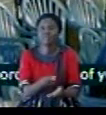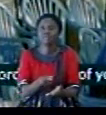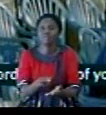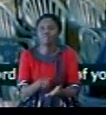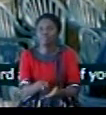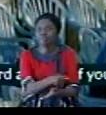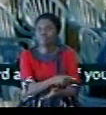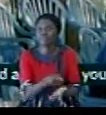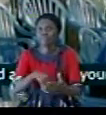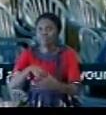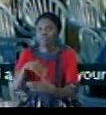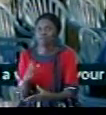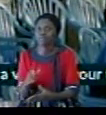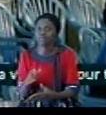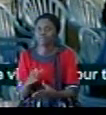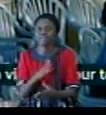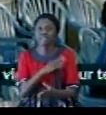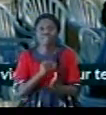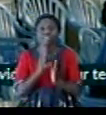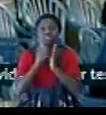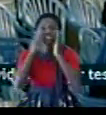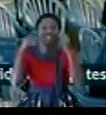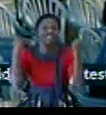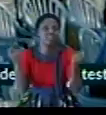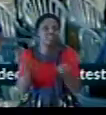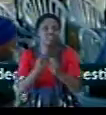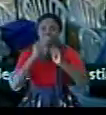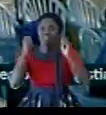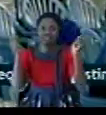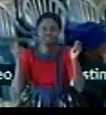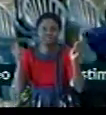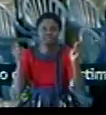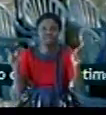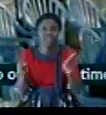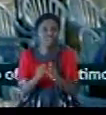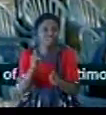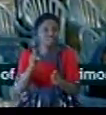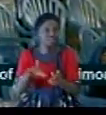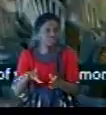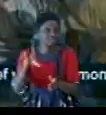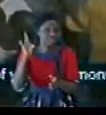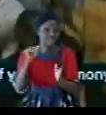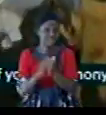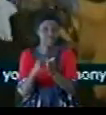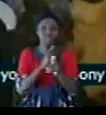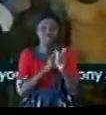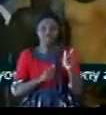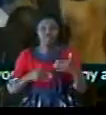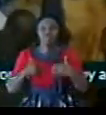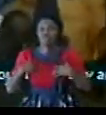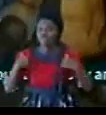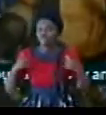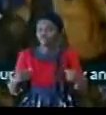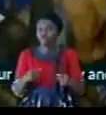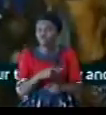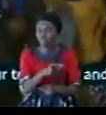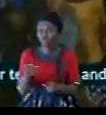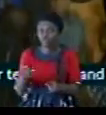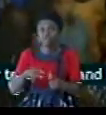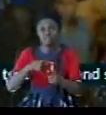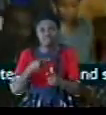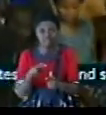of hallelujah. Praise the Lord. As soon as you found that the Lord has healed you, then you